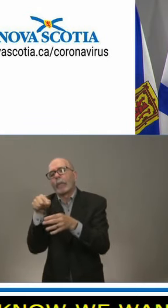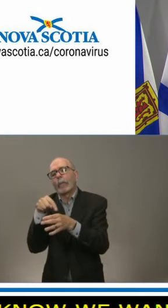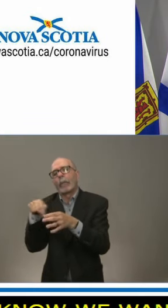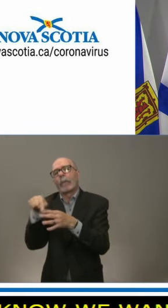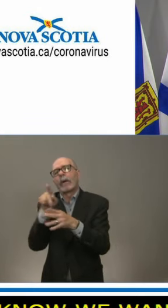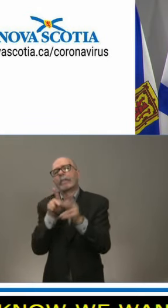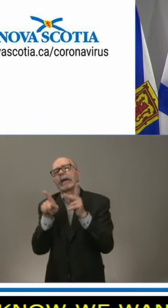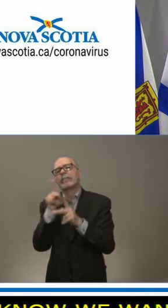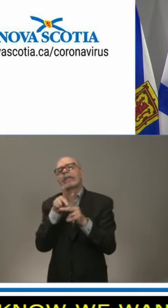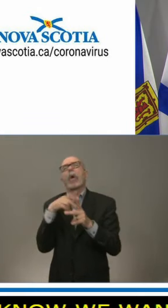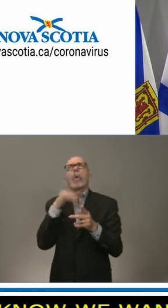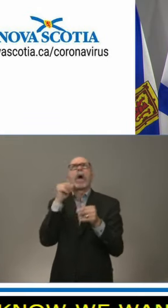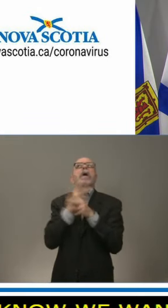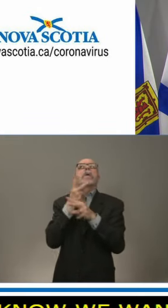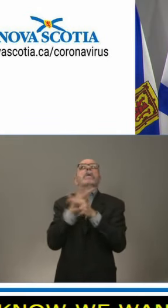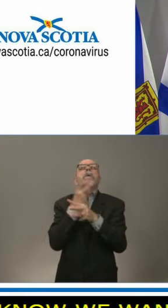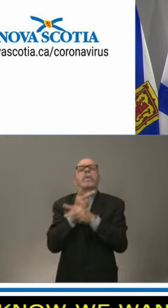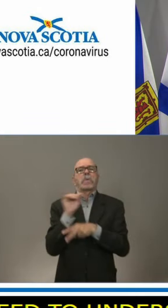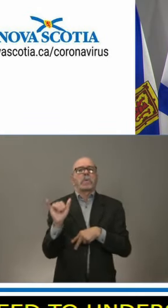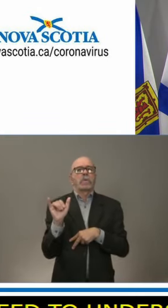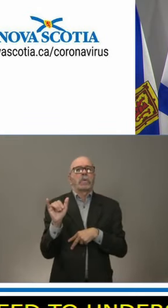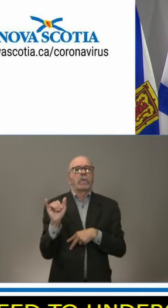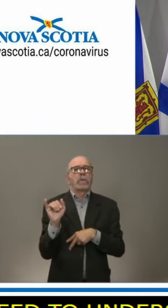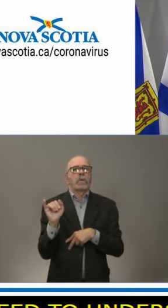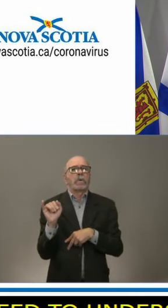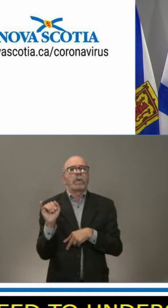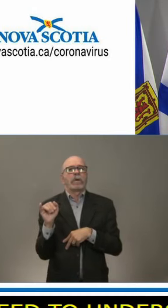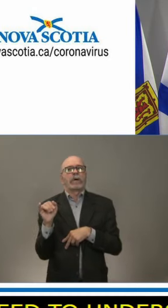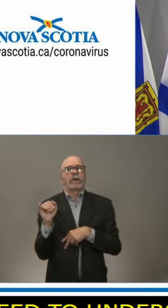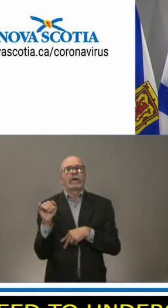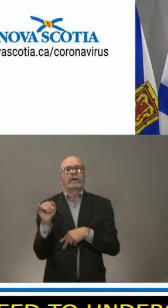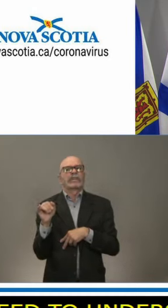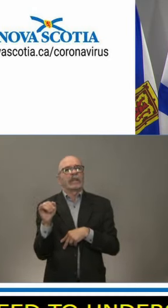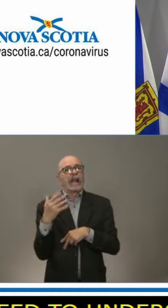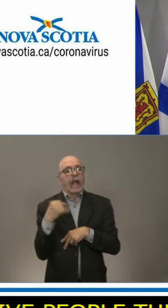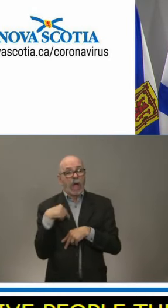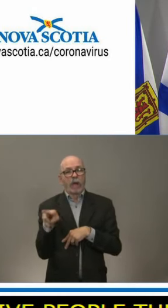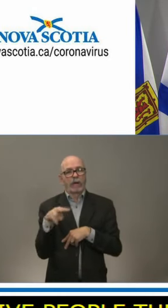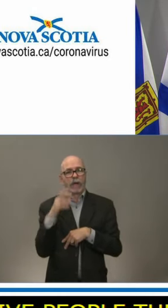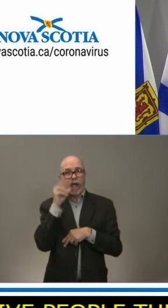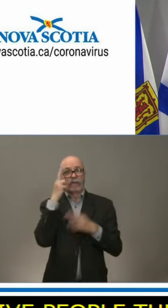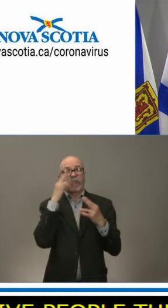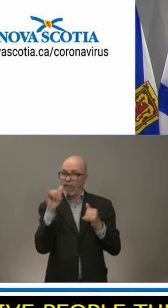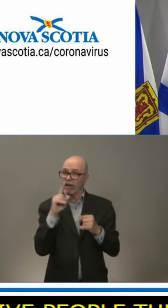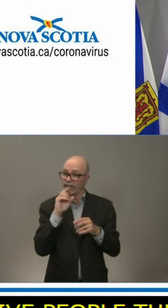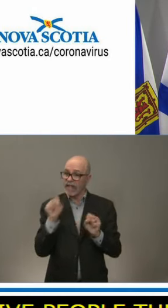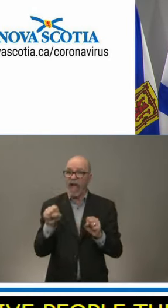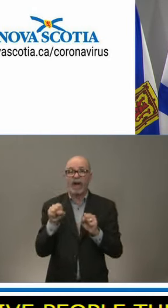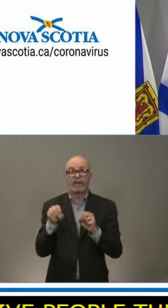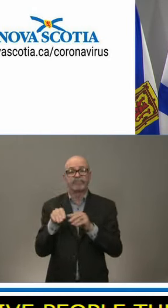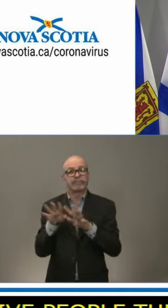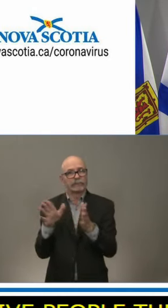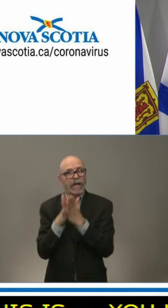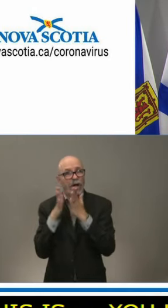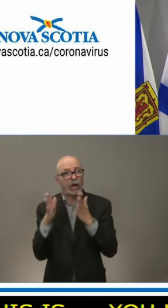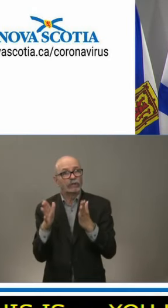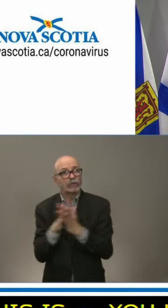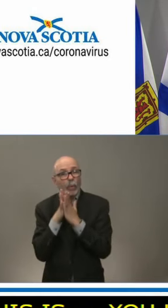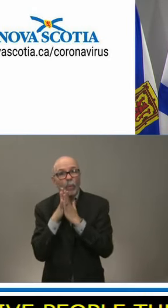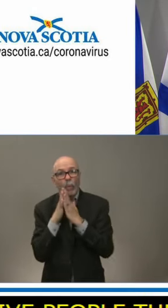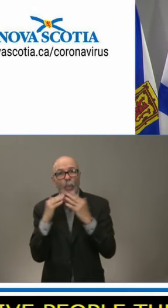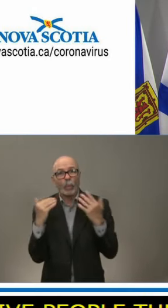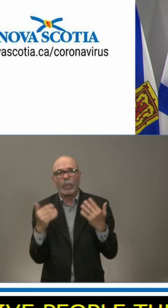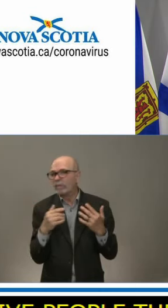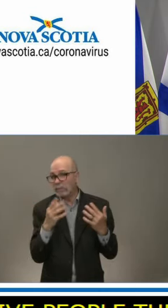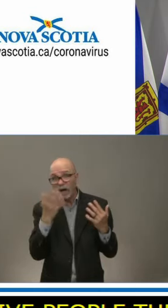is a scary disease. I'm just wondering, what's the evidence of community spread and how many cases do we know now that have no